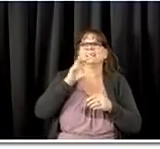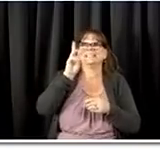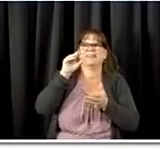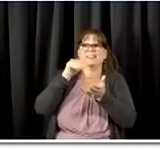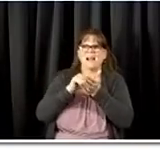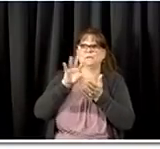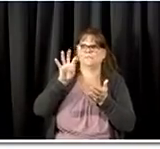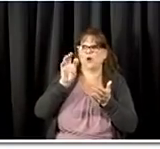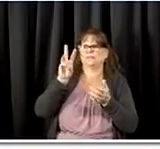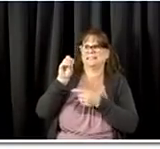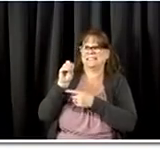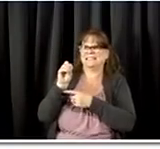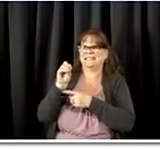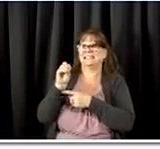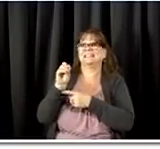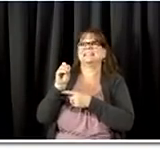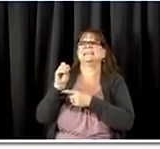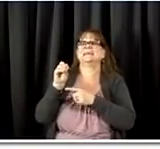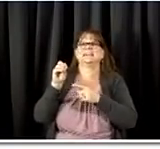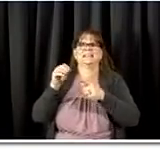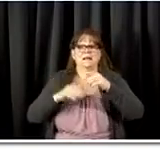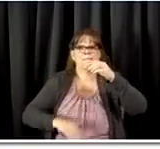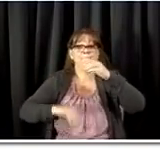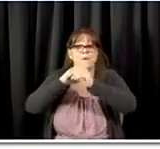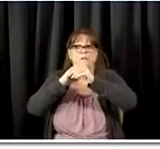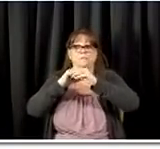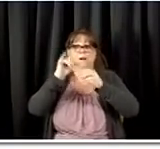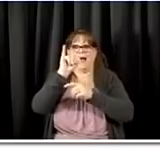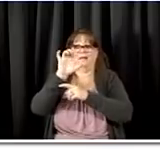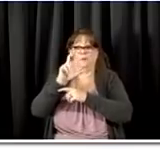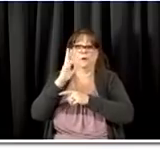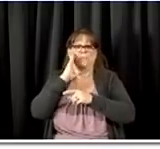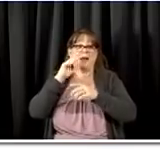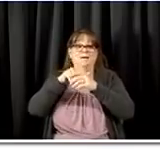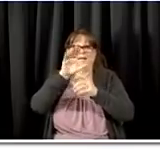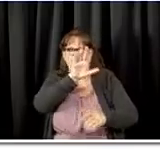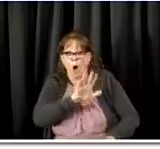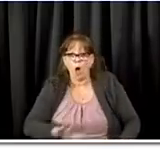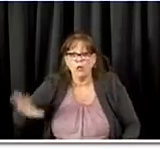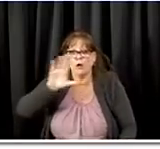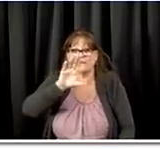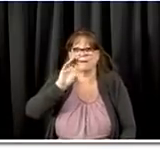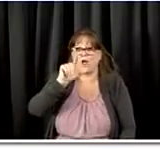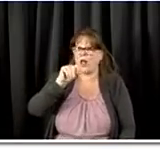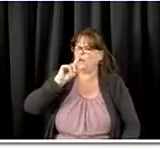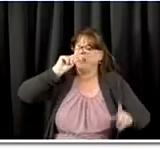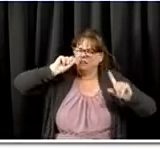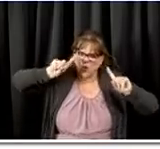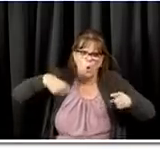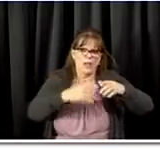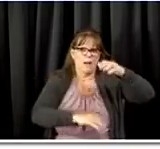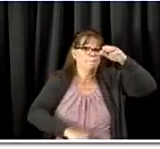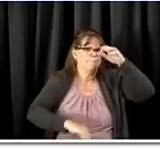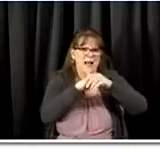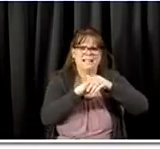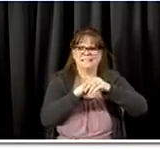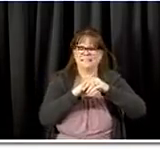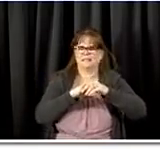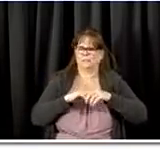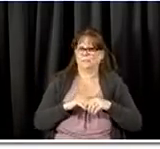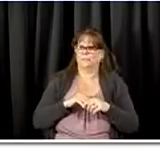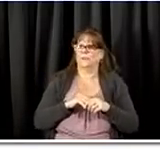estimated hospital bed surge capacity in the state. So really our maximum hospital bed capacity in the state. You'll see that on our current trajectory, that tan